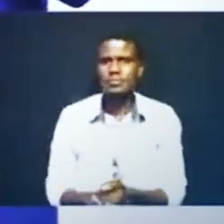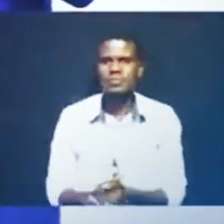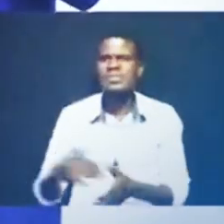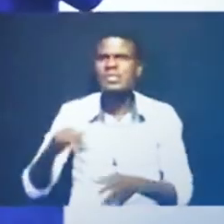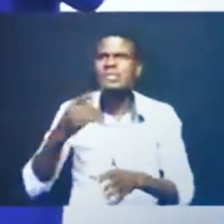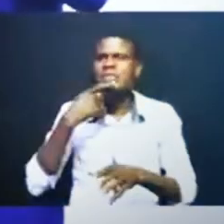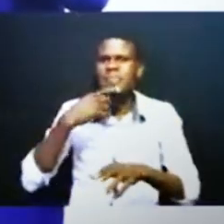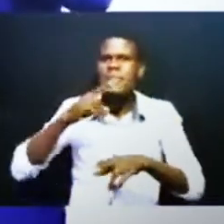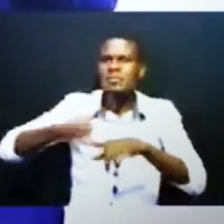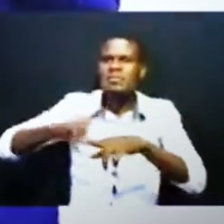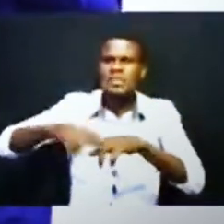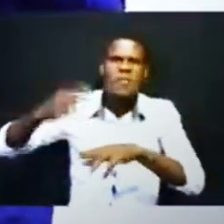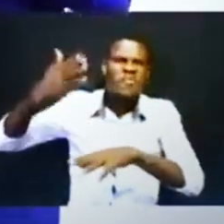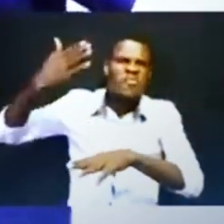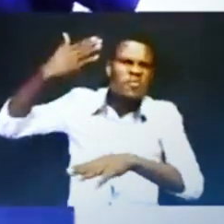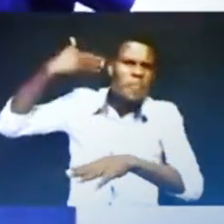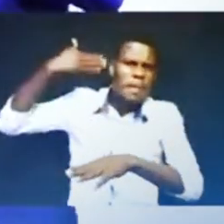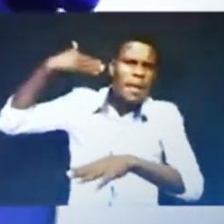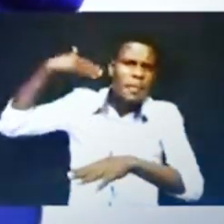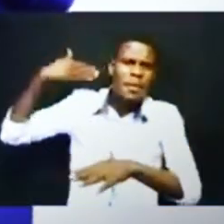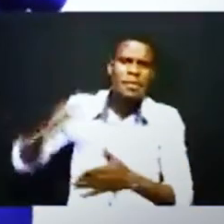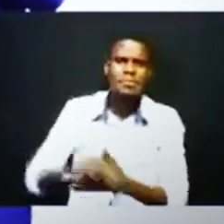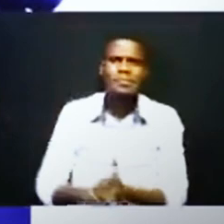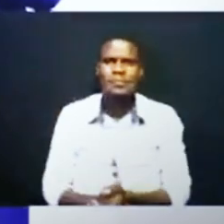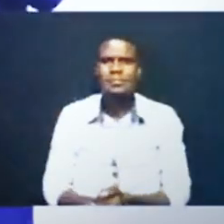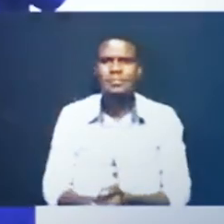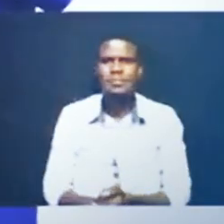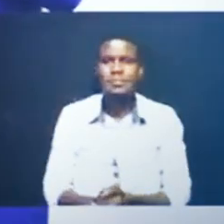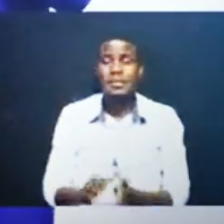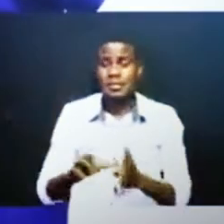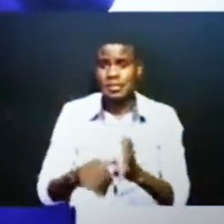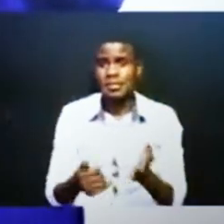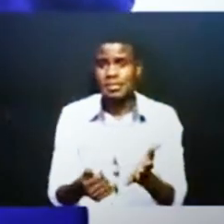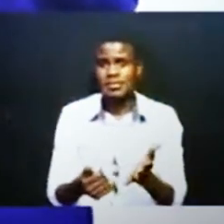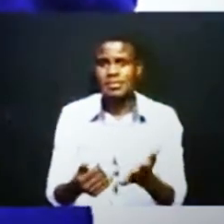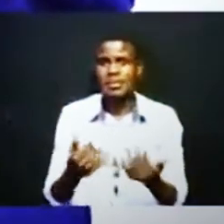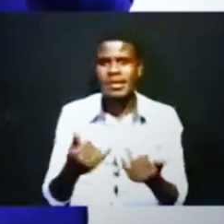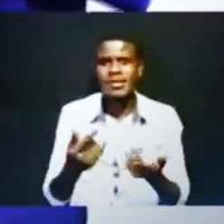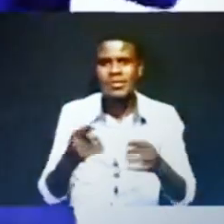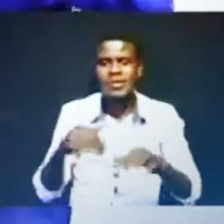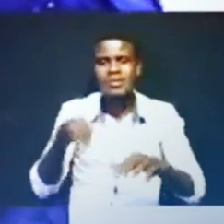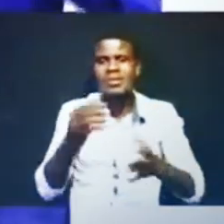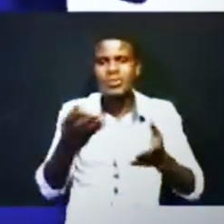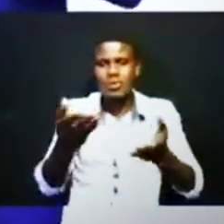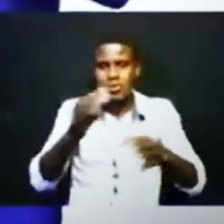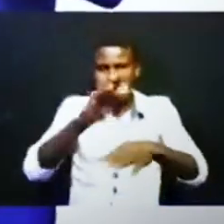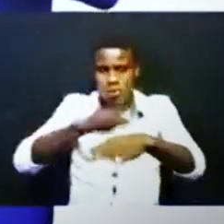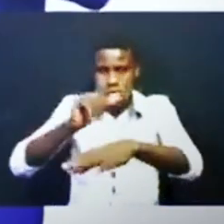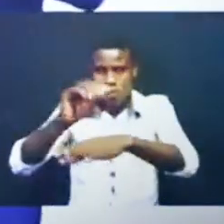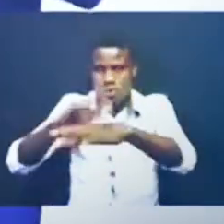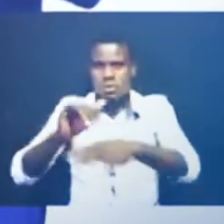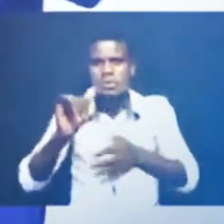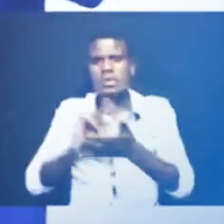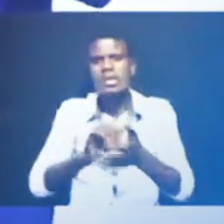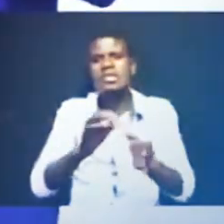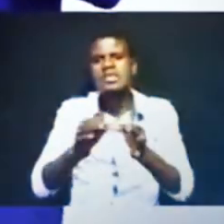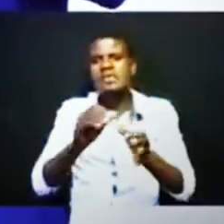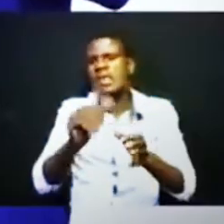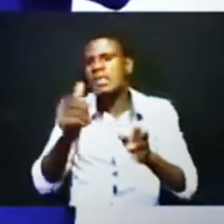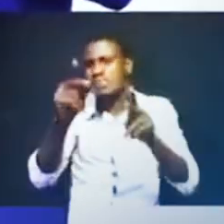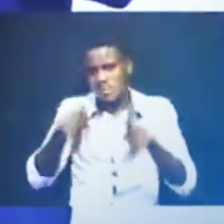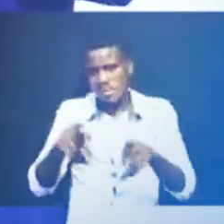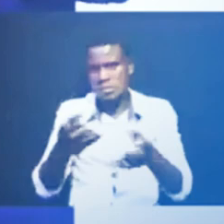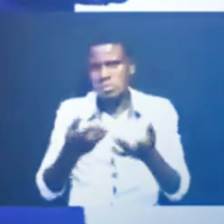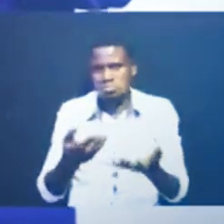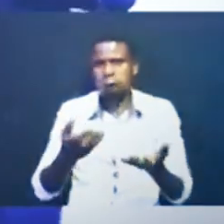they sat in the back, as you say. Not what you tell. And then when the altar call was made, two